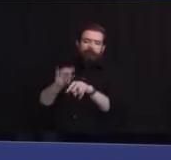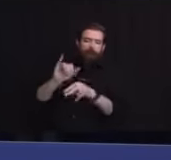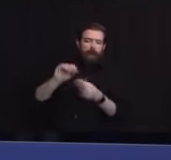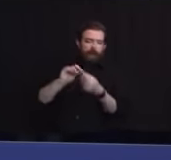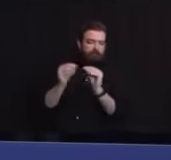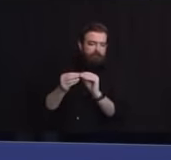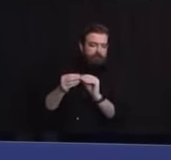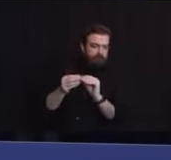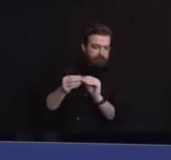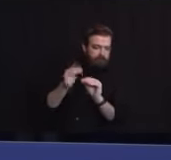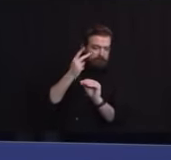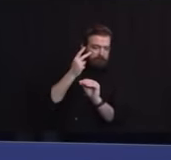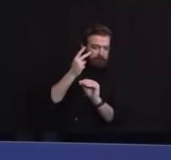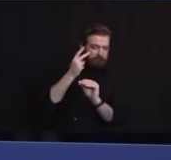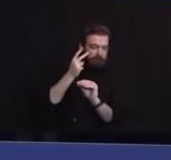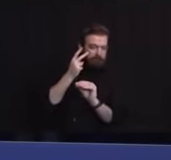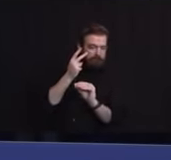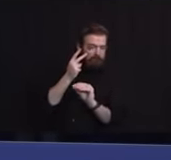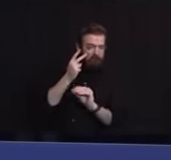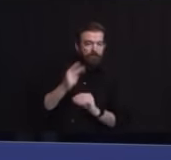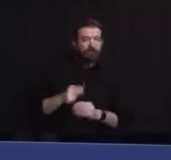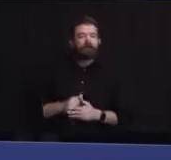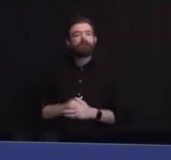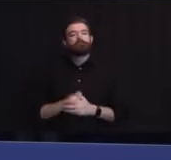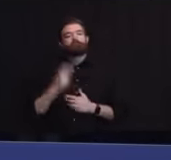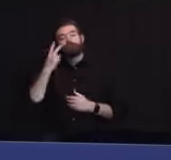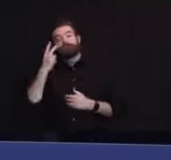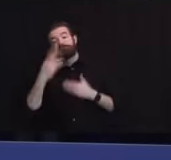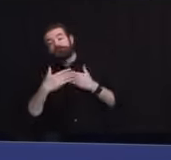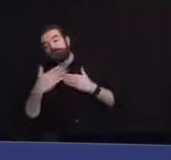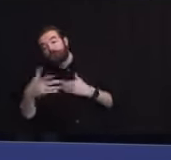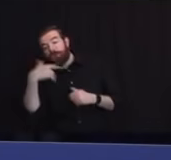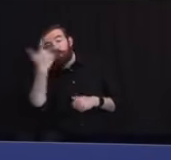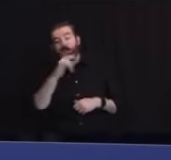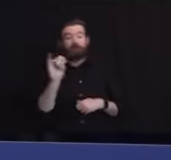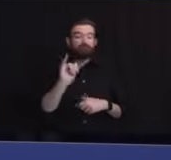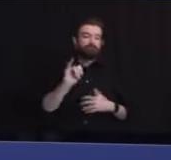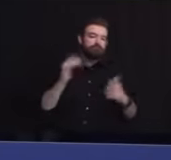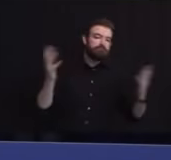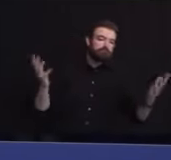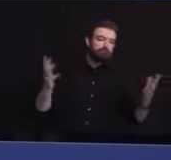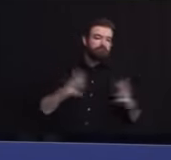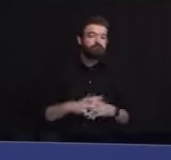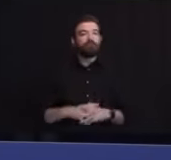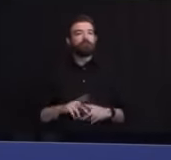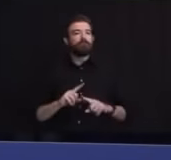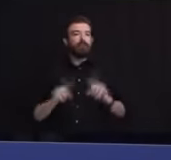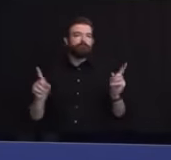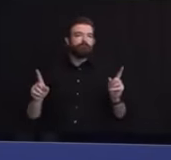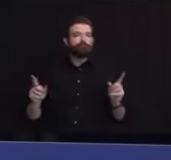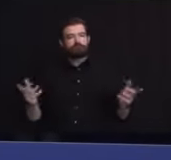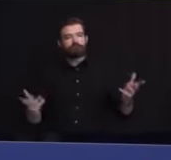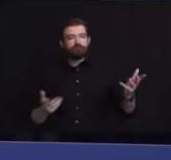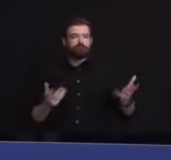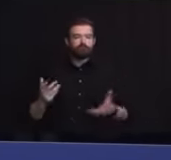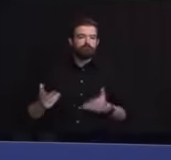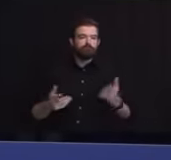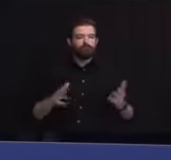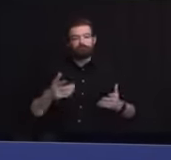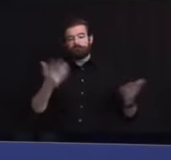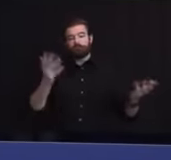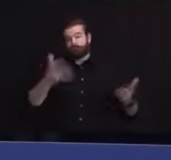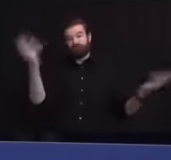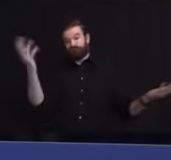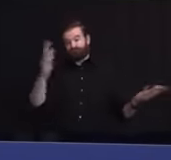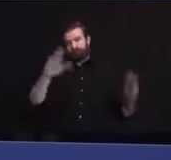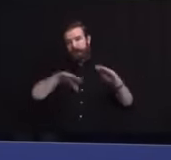how this result goes forward. But suffice it to say, we are definitely under 1 and the lowest RT